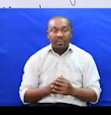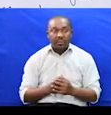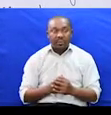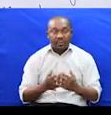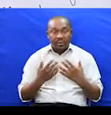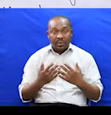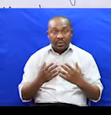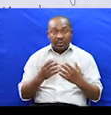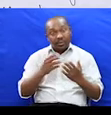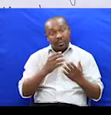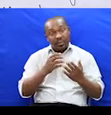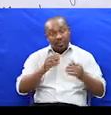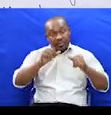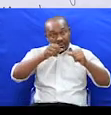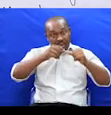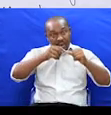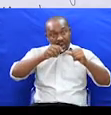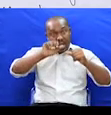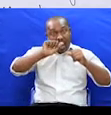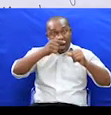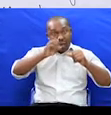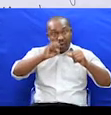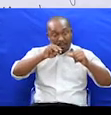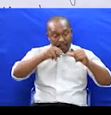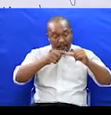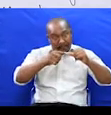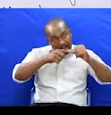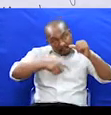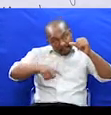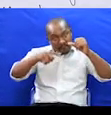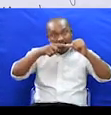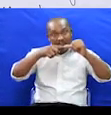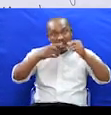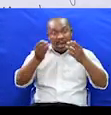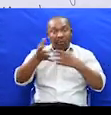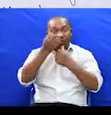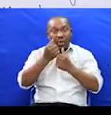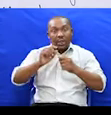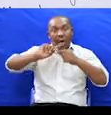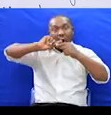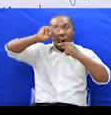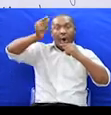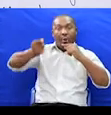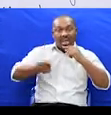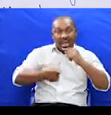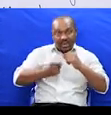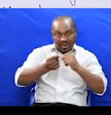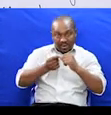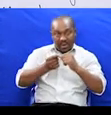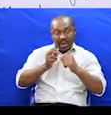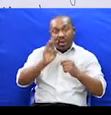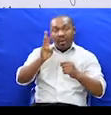And this is our atom, and here is an orbit on which electron